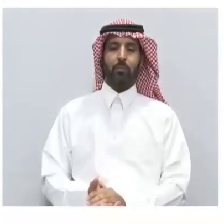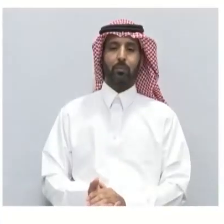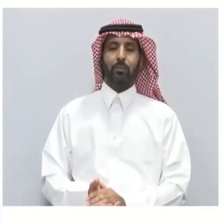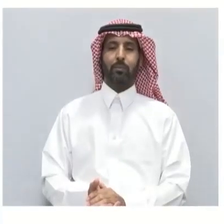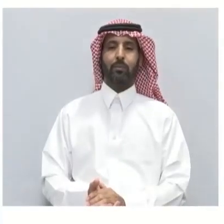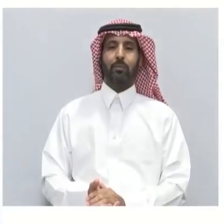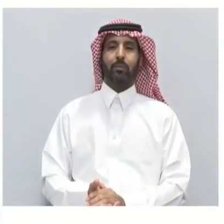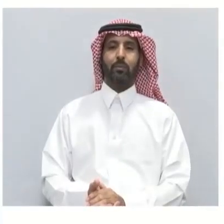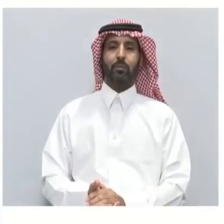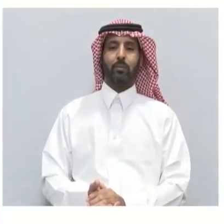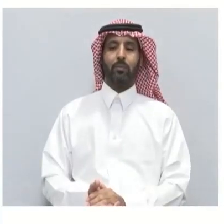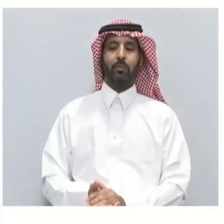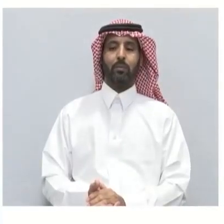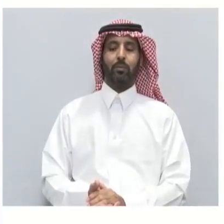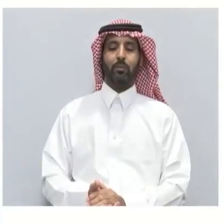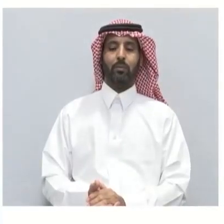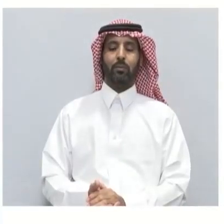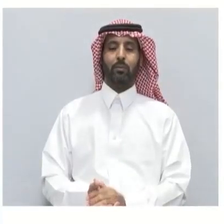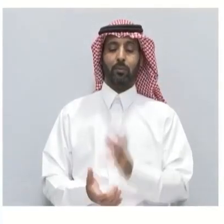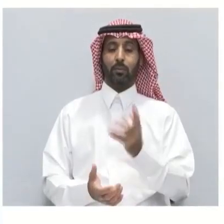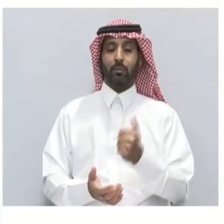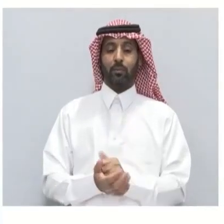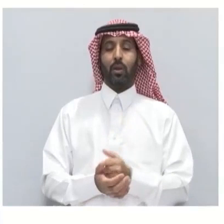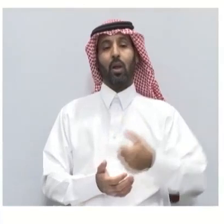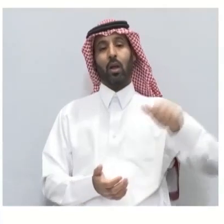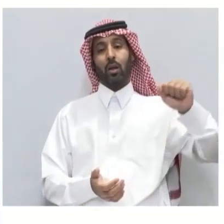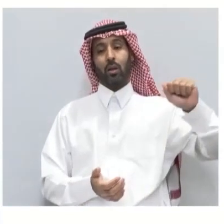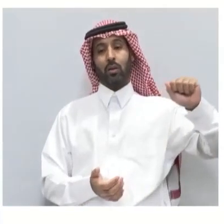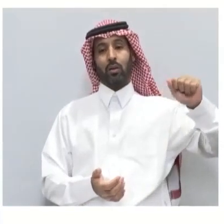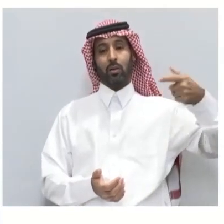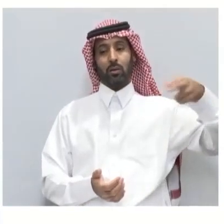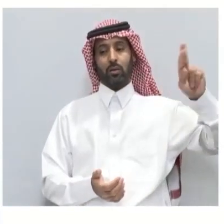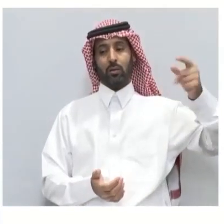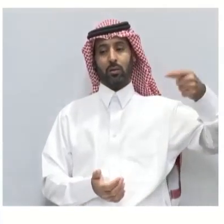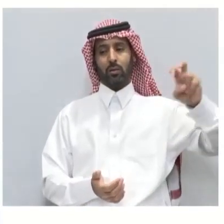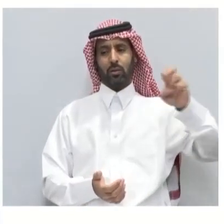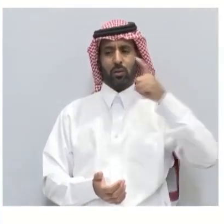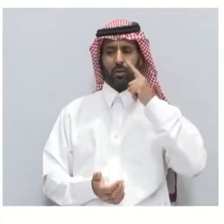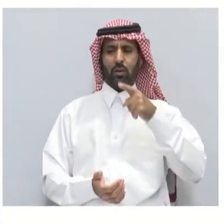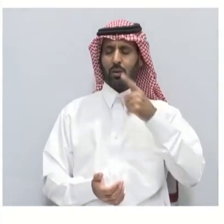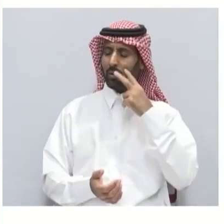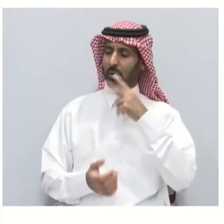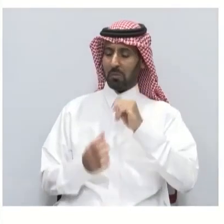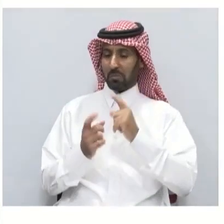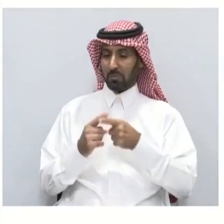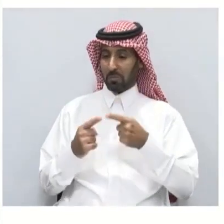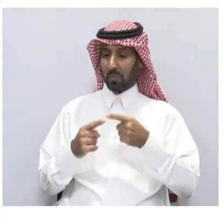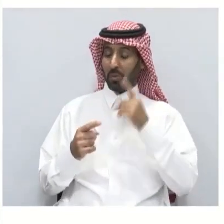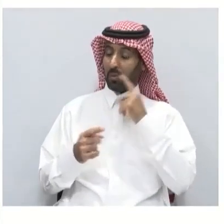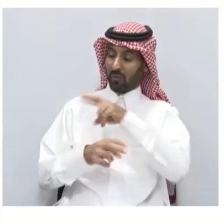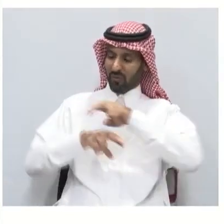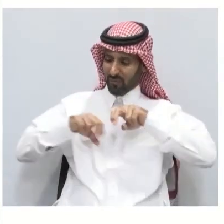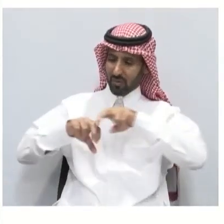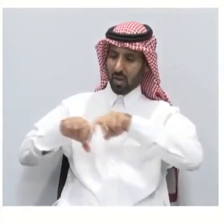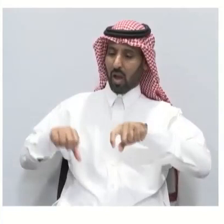then answer. Rosario, Argentina. Argentine police didn't have much of a challenge finding a man accused